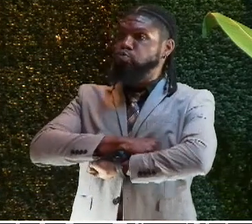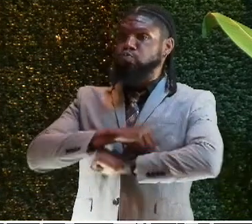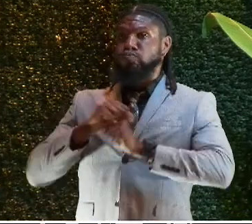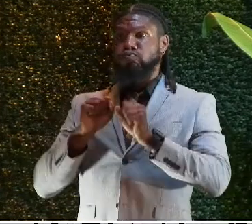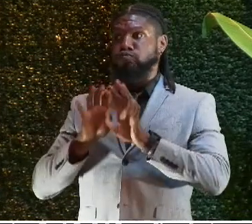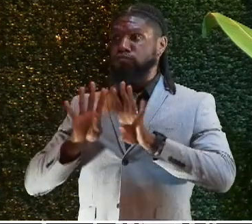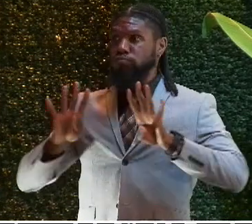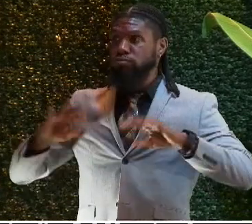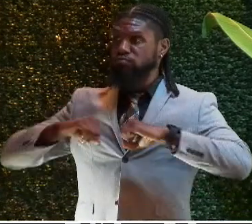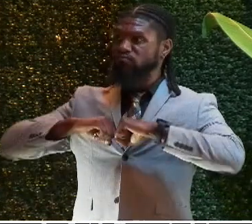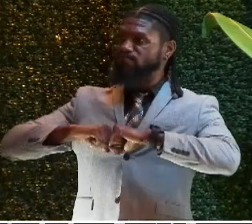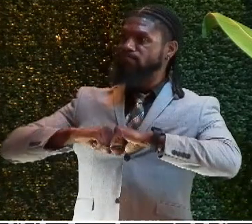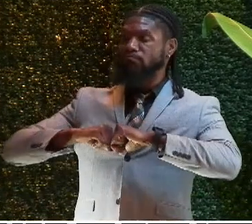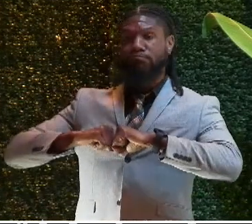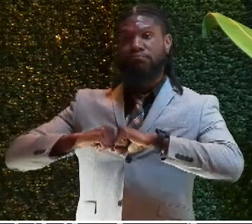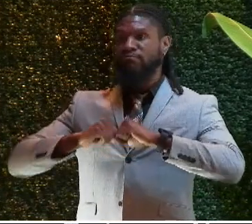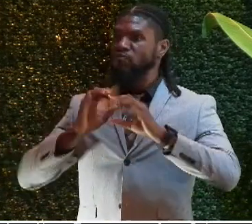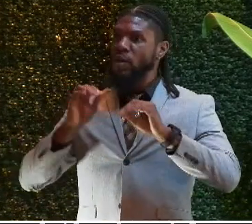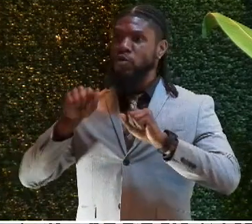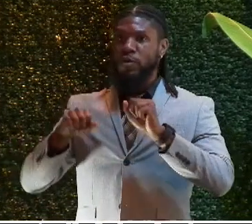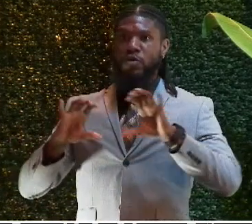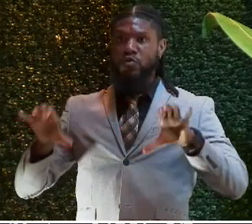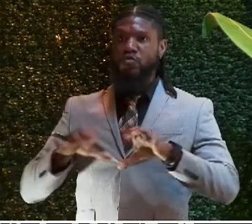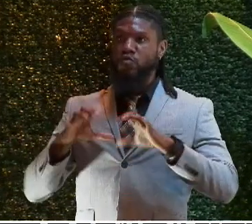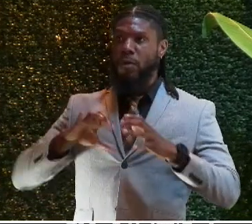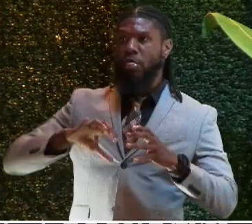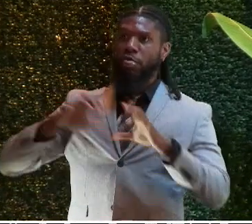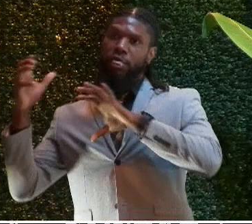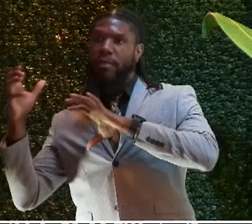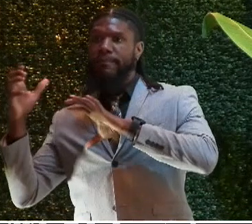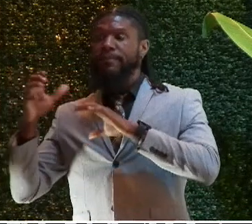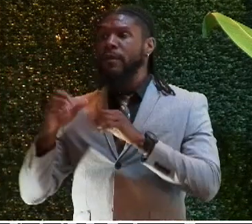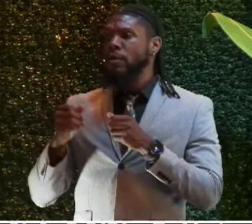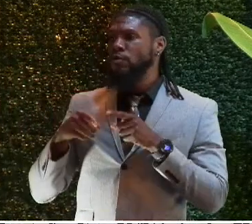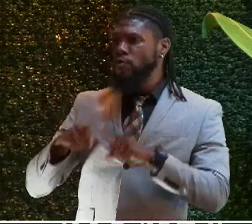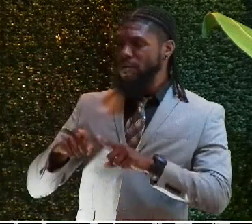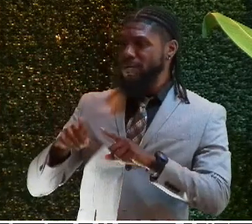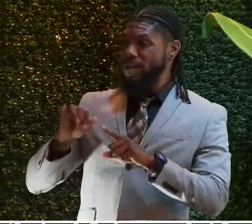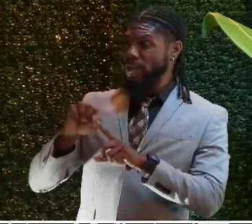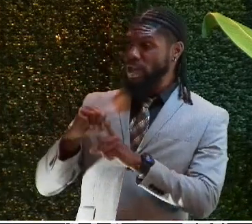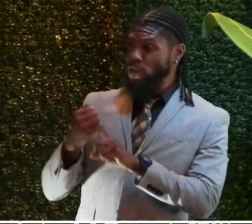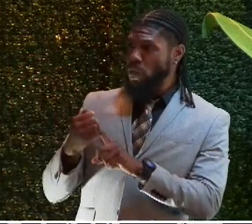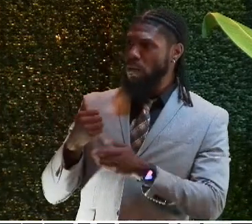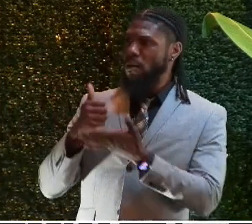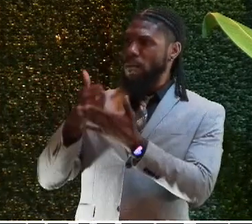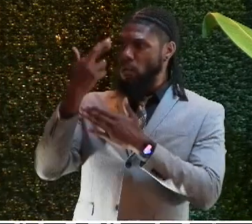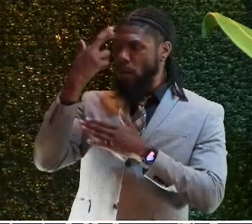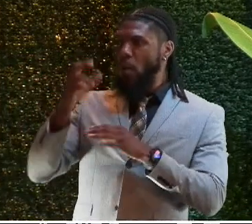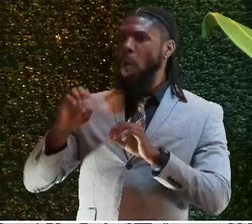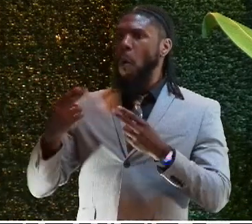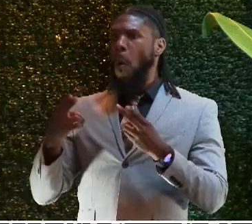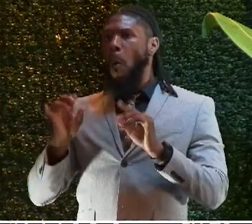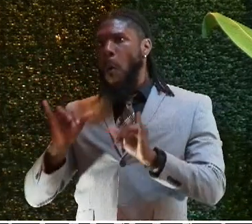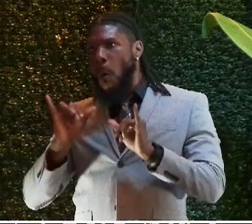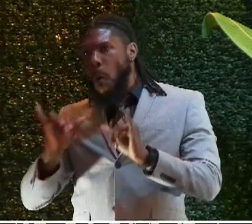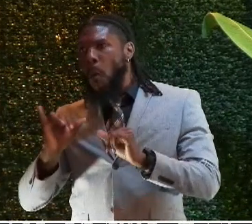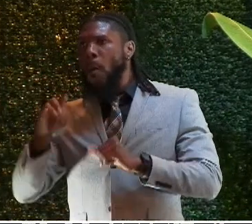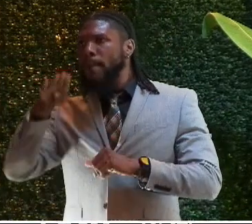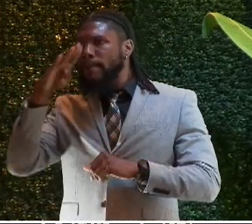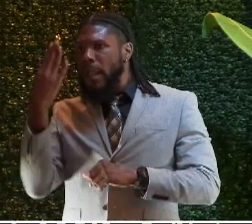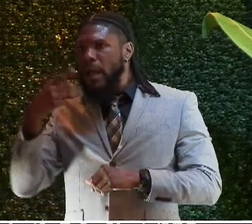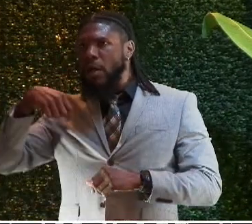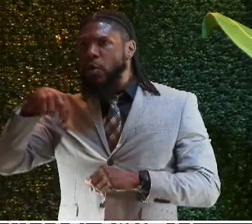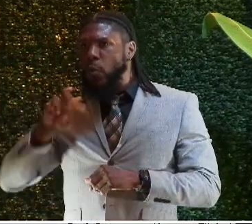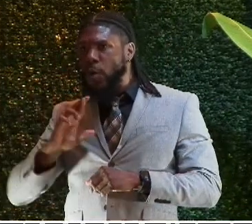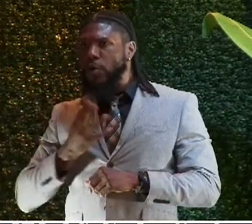So in that situation, that helped me to realize, oh, it is black, queer, and trans people that